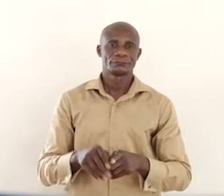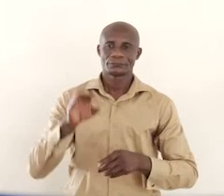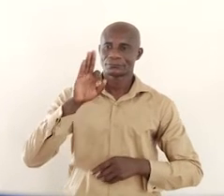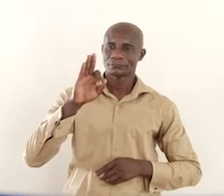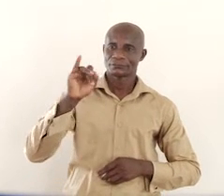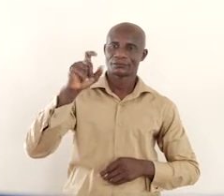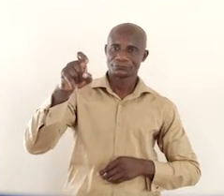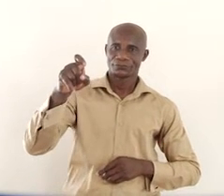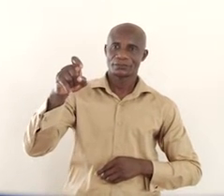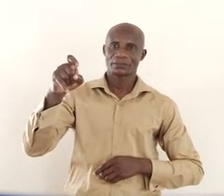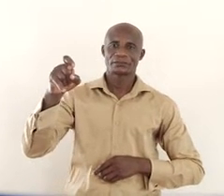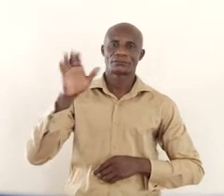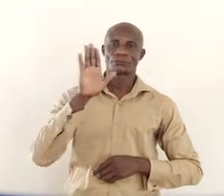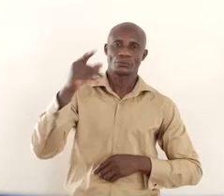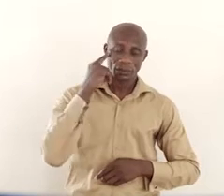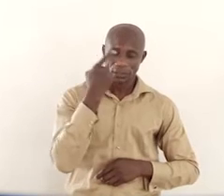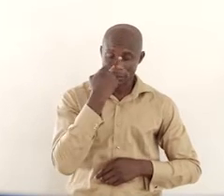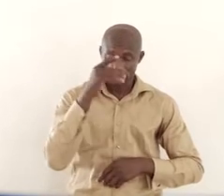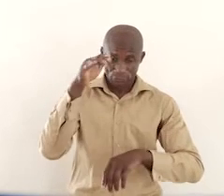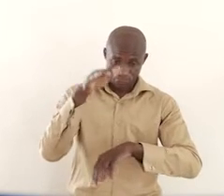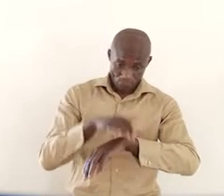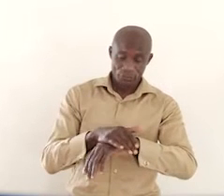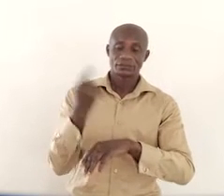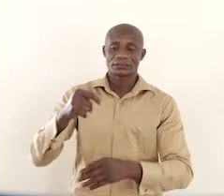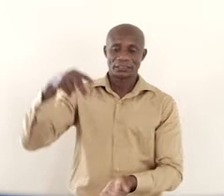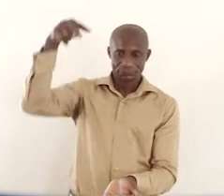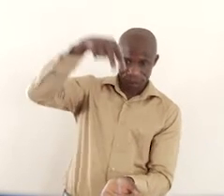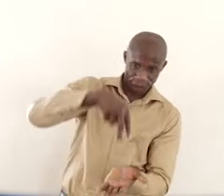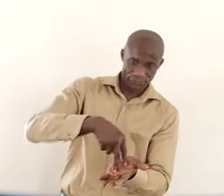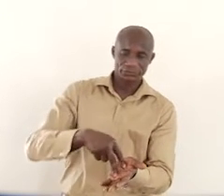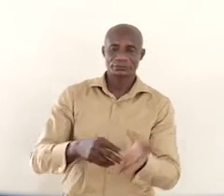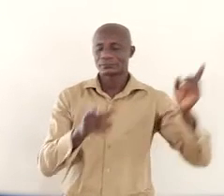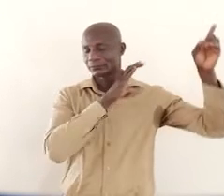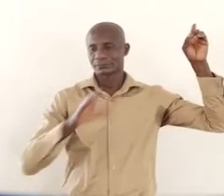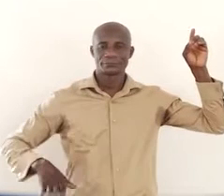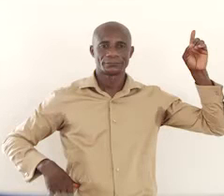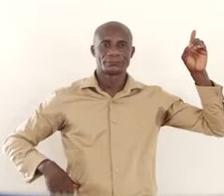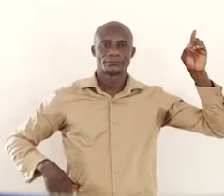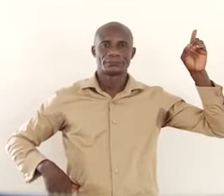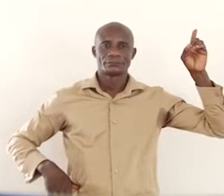fix your eyes on the risen Christ.